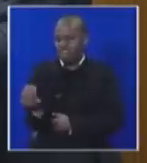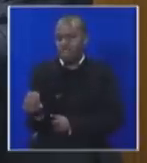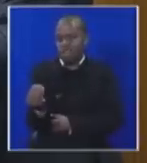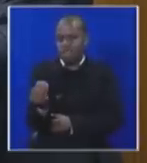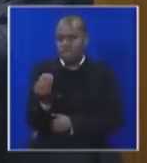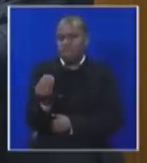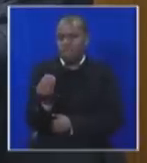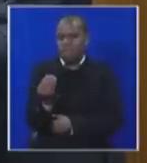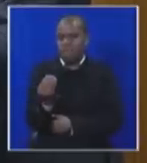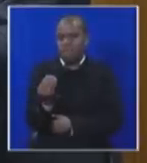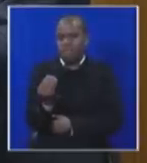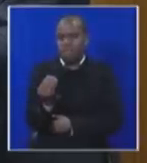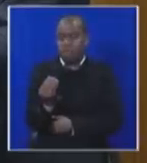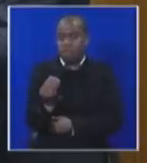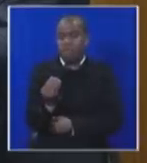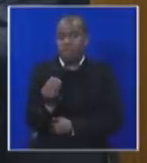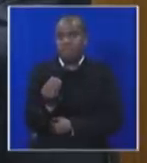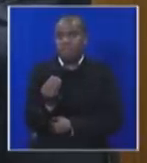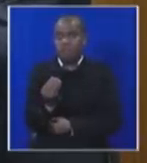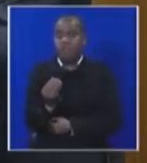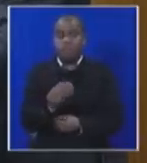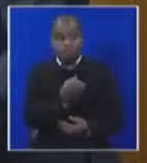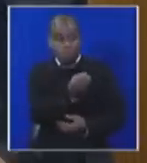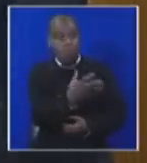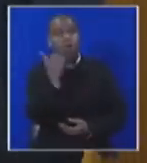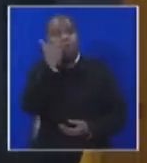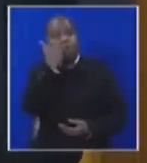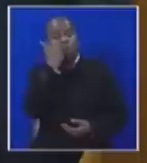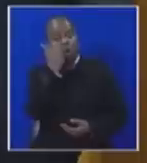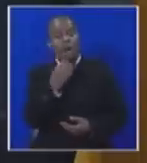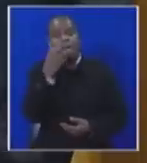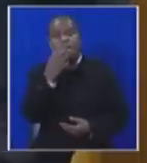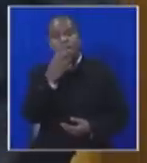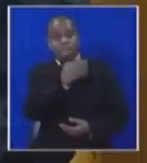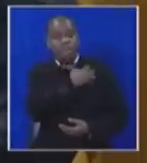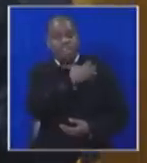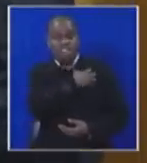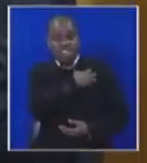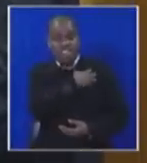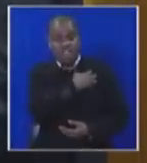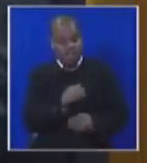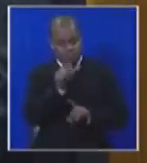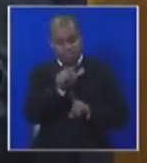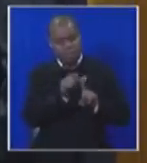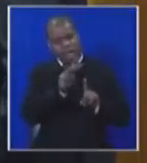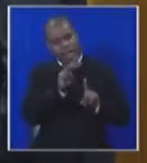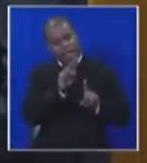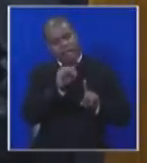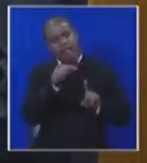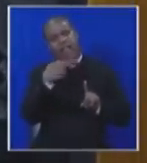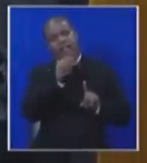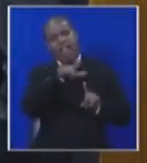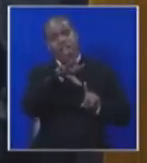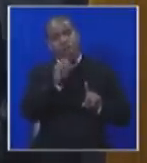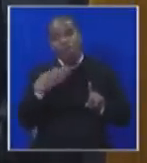diphatele umphathisi uNhleko, akwazi ukuthi when Minister Nhleko has to tell the nation